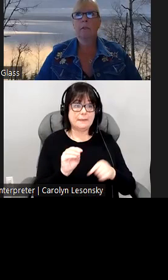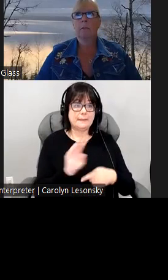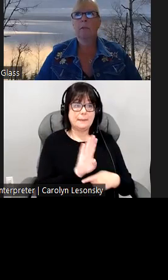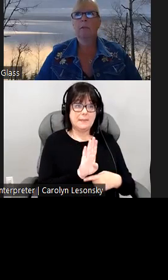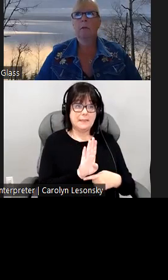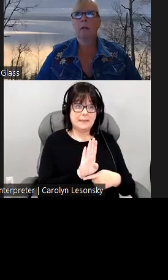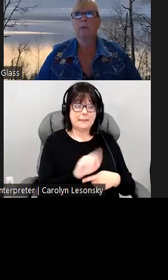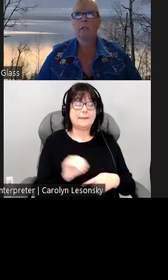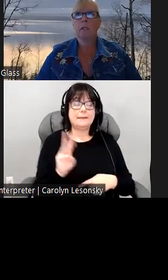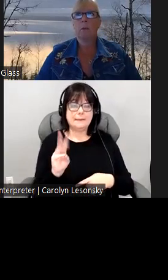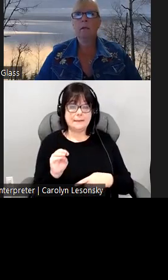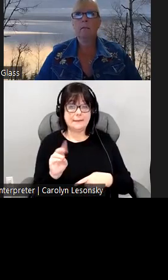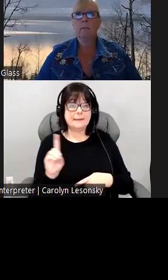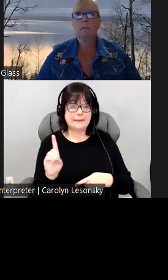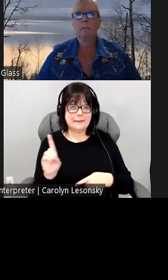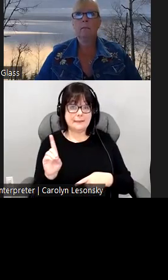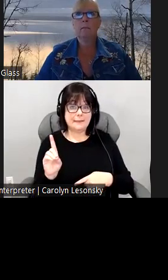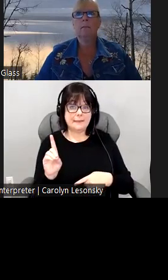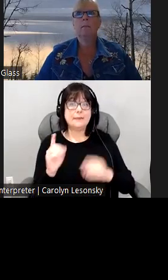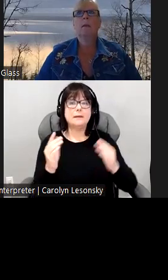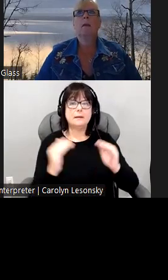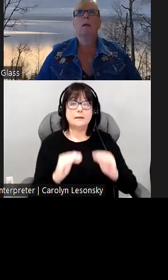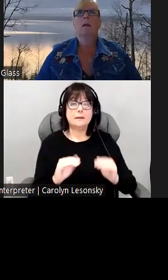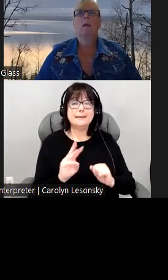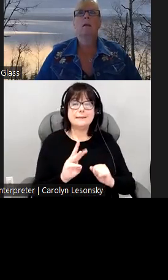Brief little preview of 61.